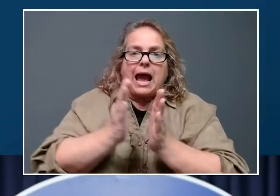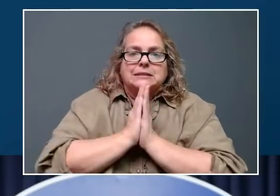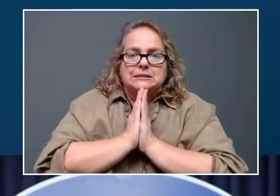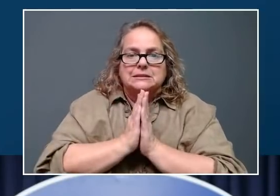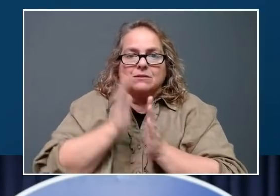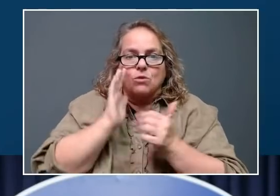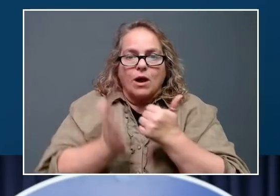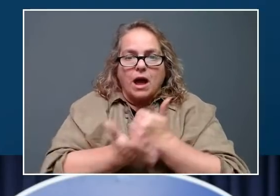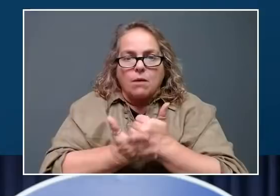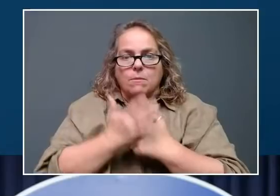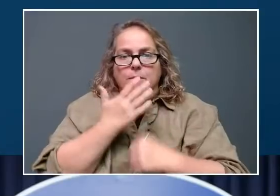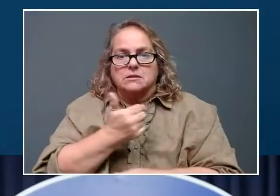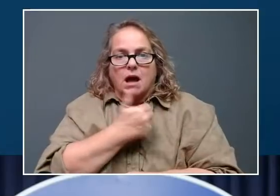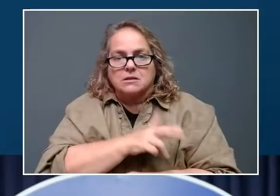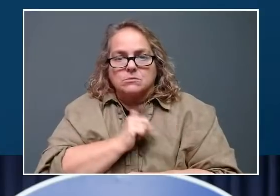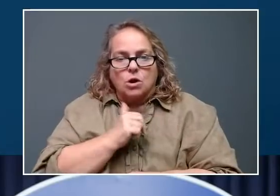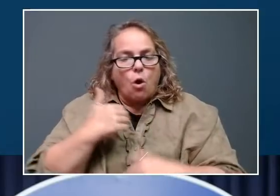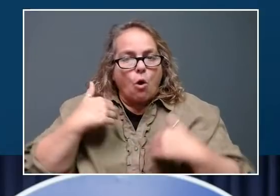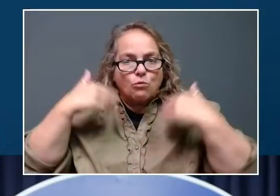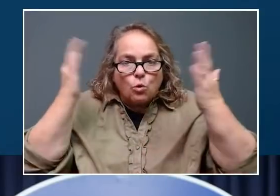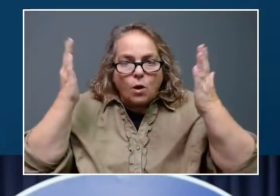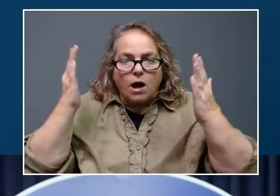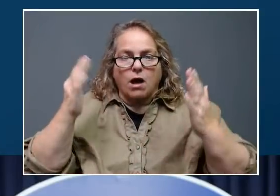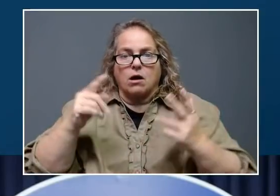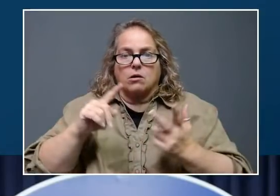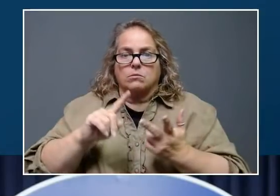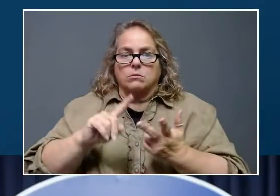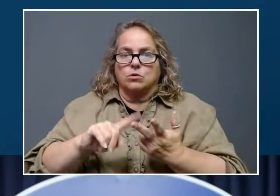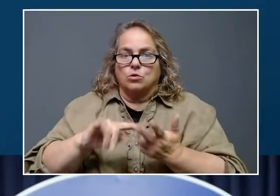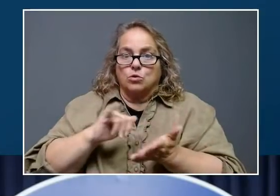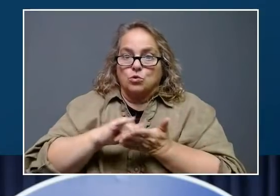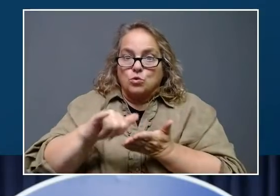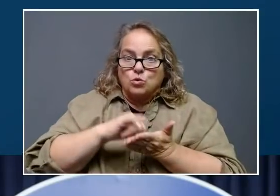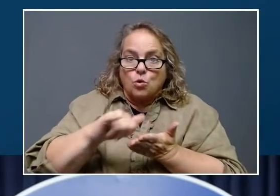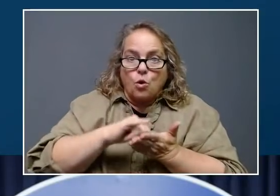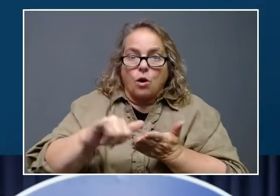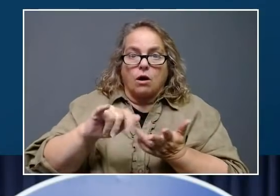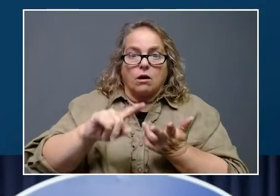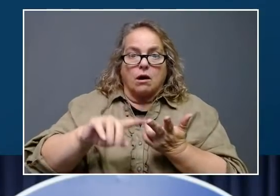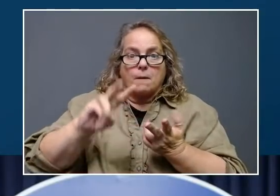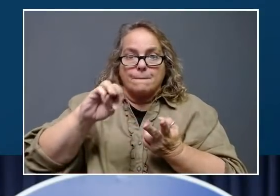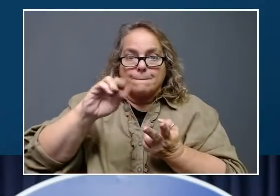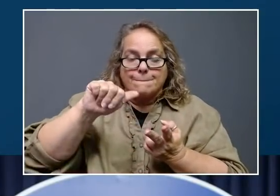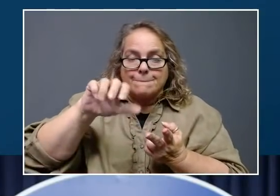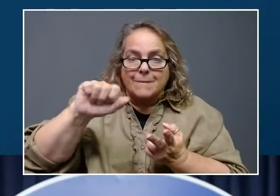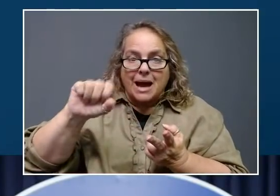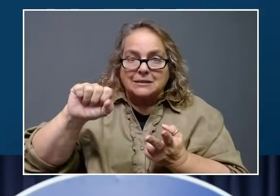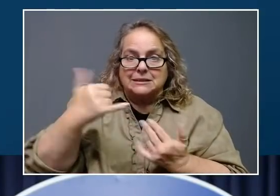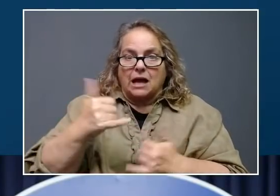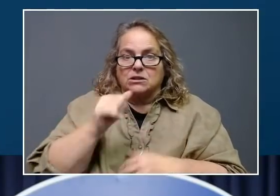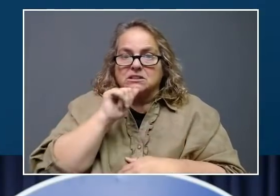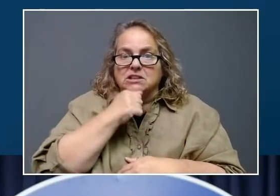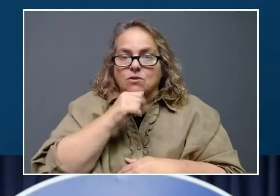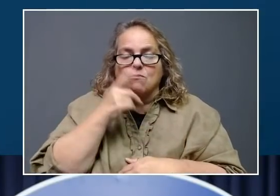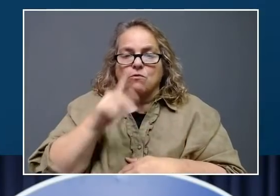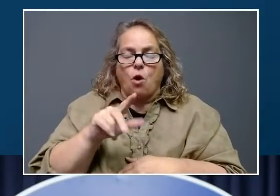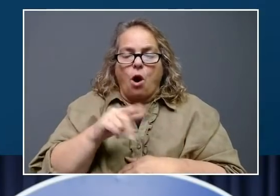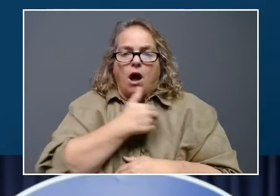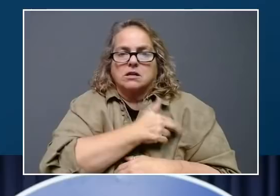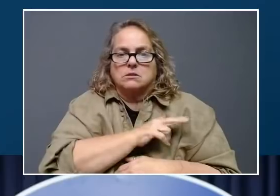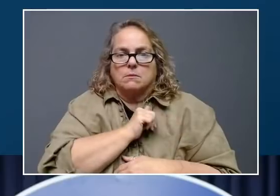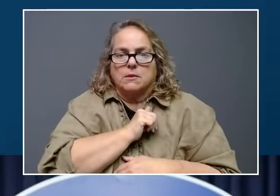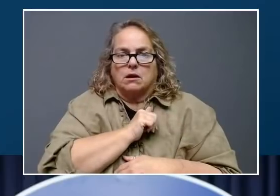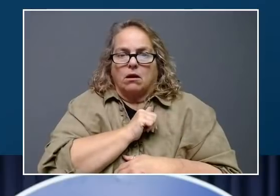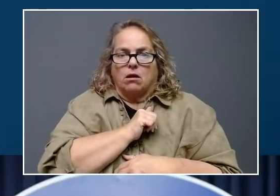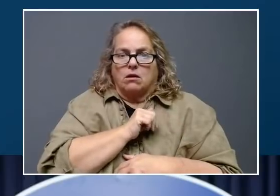overwhelmed. You're starting to see New York, Massachusetts, and others suffering from hospital capacity issues. We